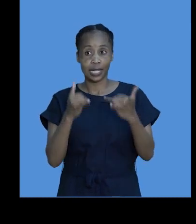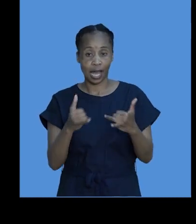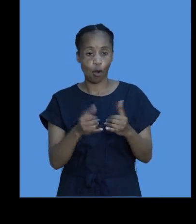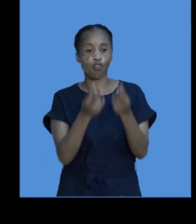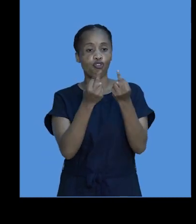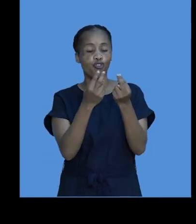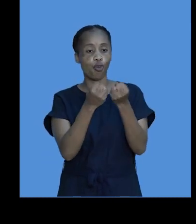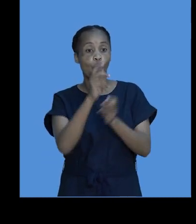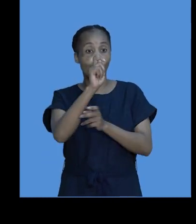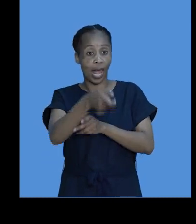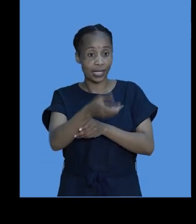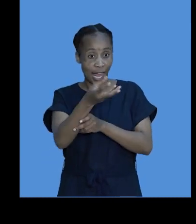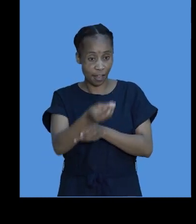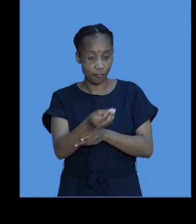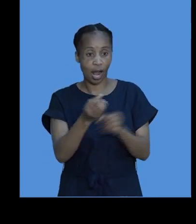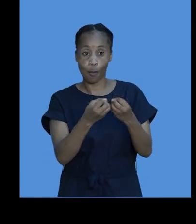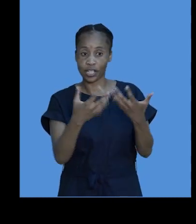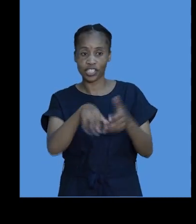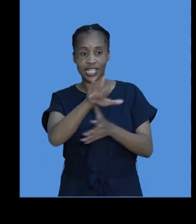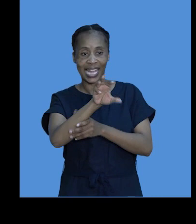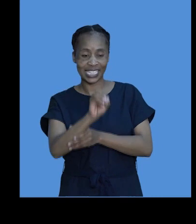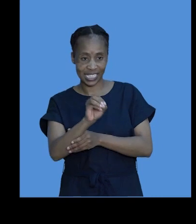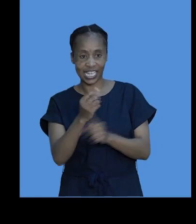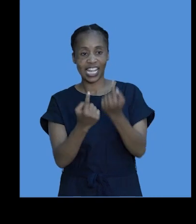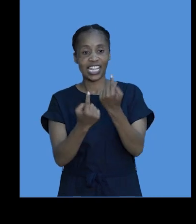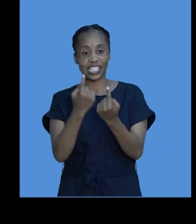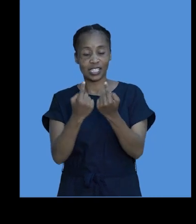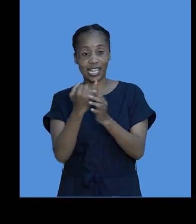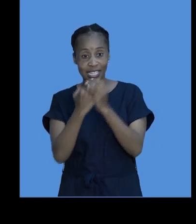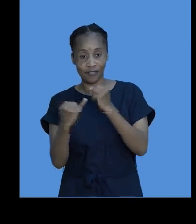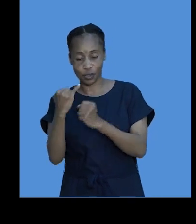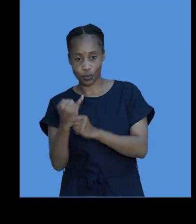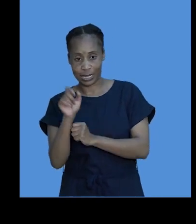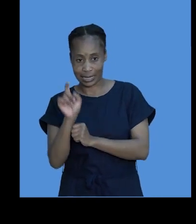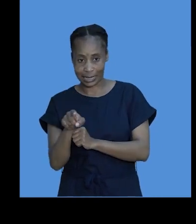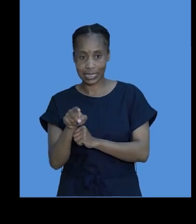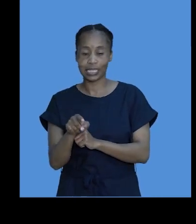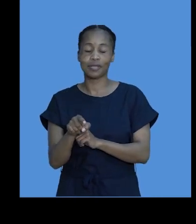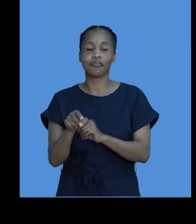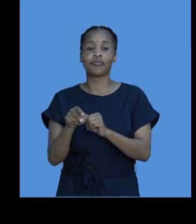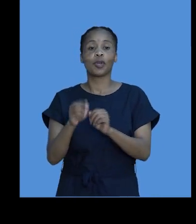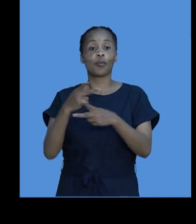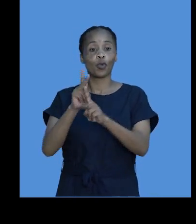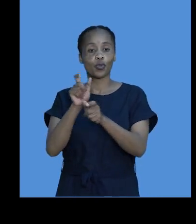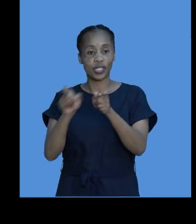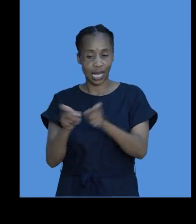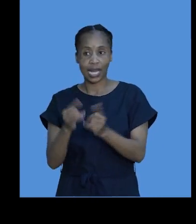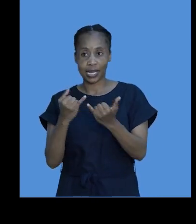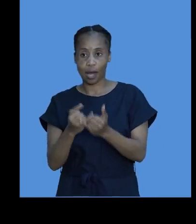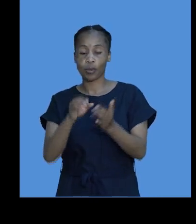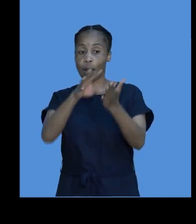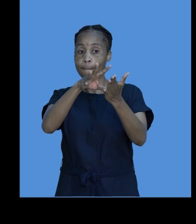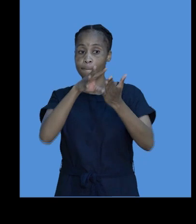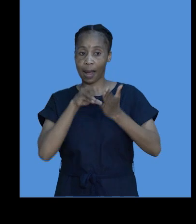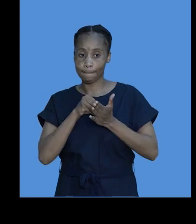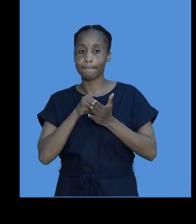there. And since now we have got a new price at 90, the individual producer is a price taker. They are going now